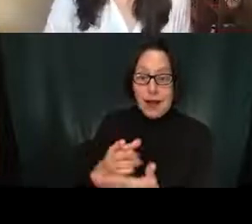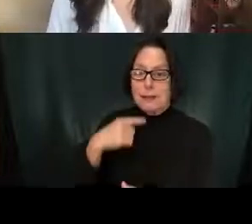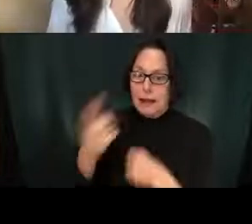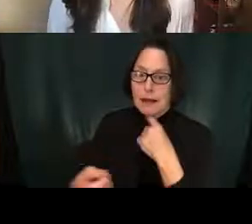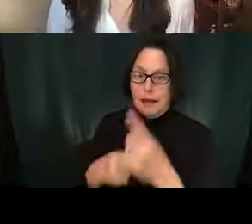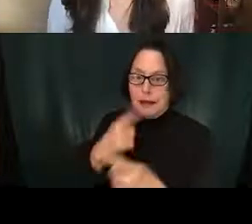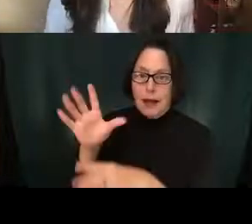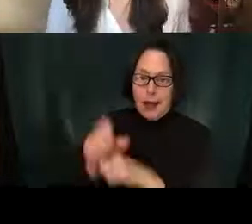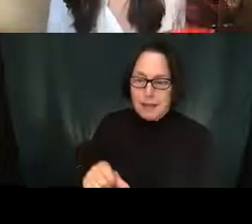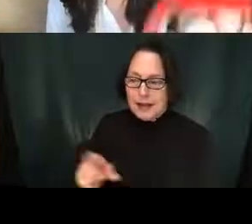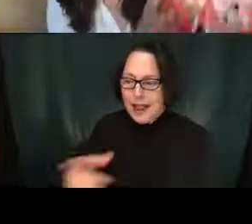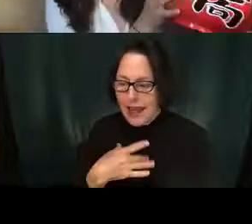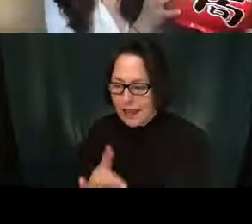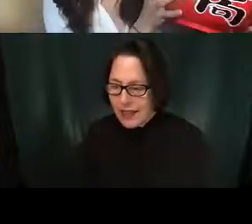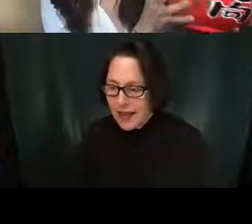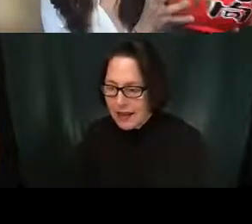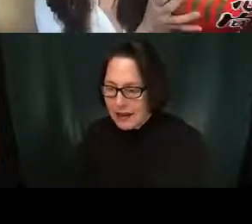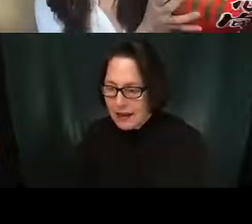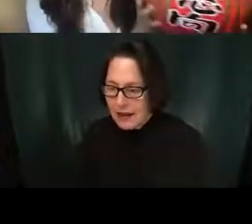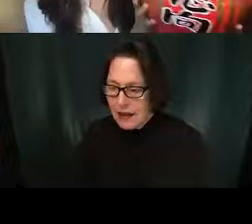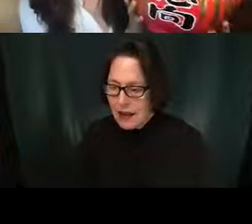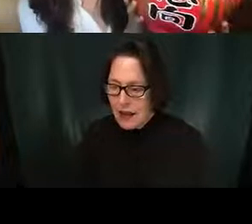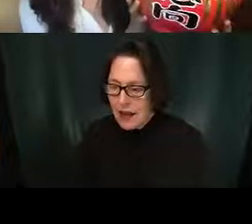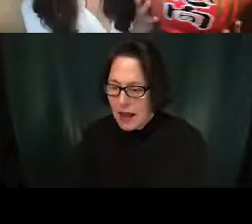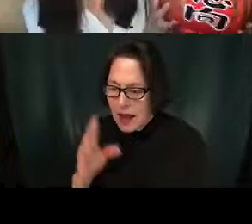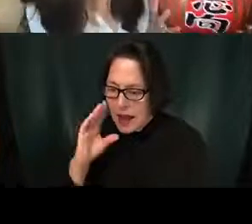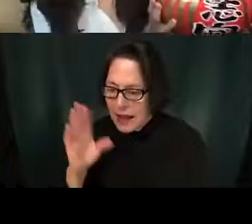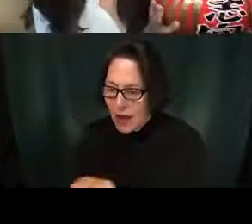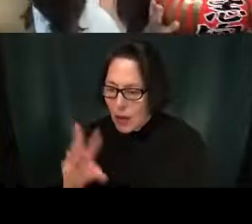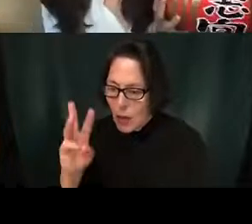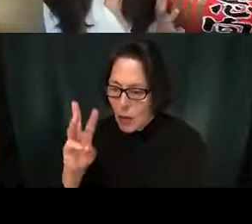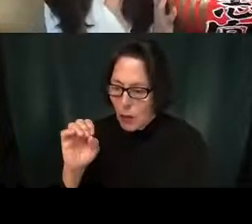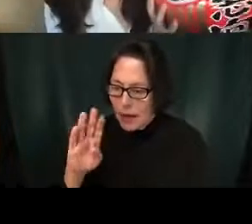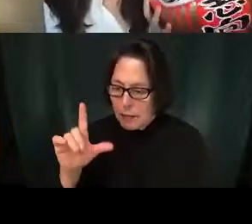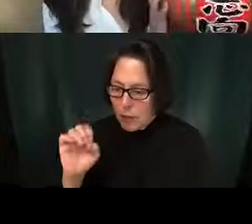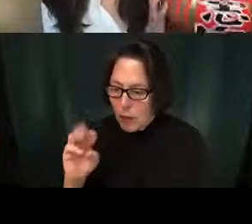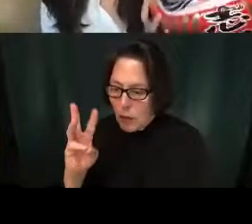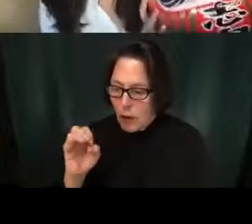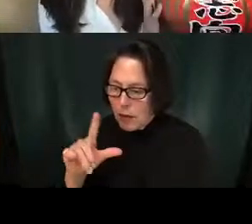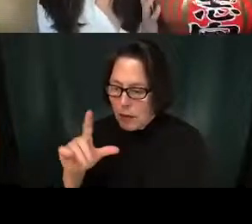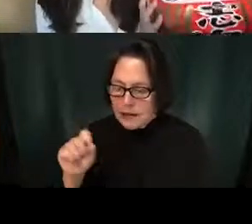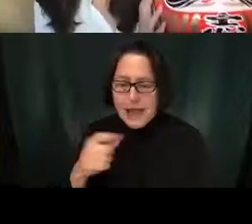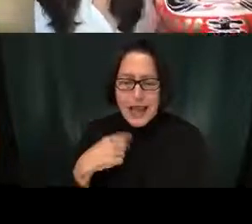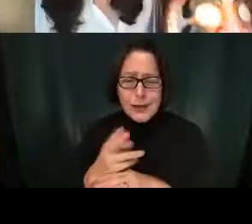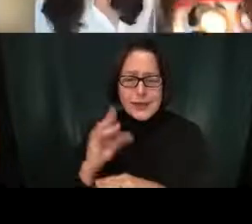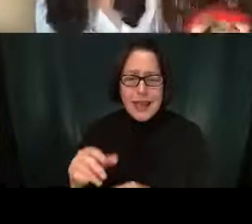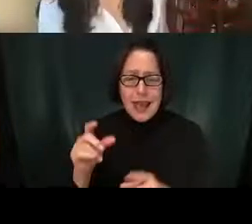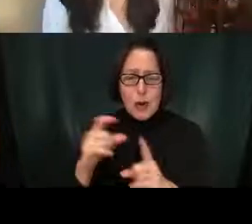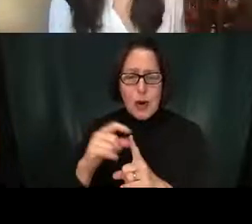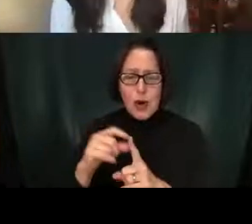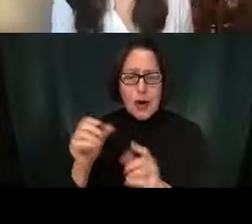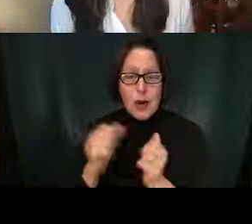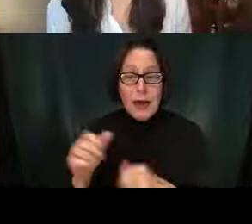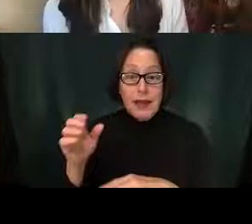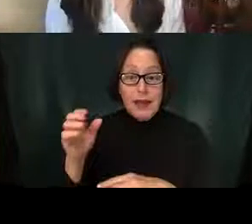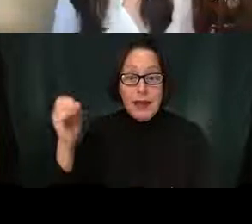Oh yeah, I love this comment. Who knew Weeble Wobbles were from Japan? I know I used the word Weeble Wobble within a European audience the other day, and people didn't know what a